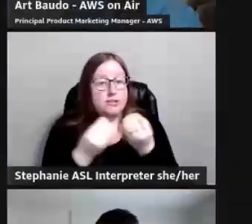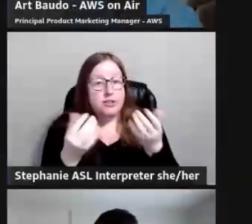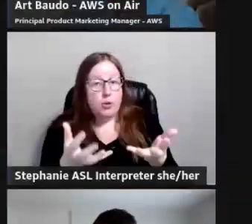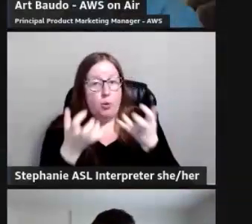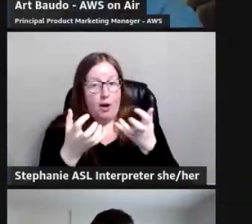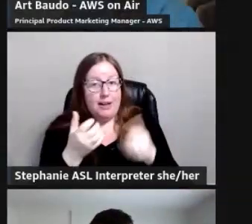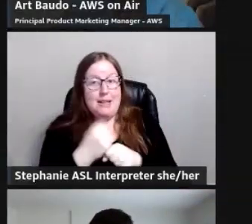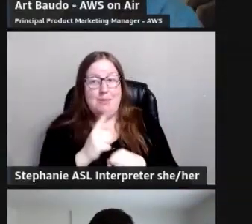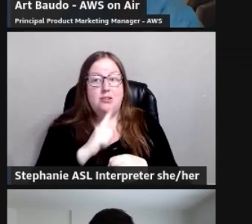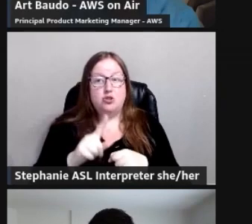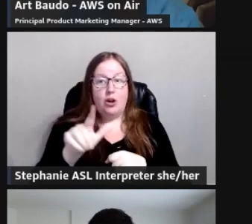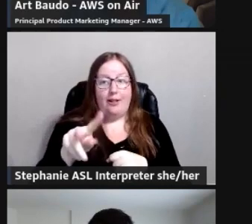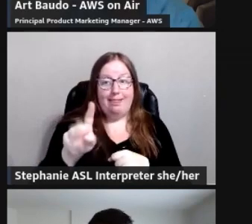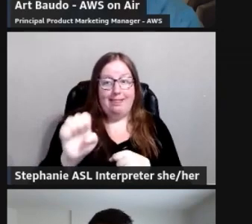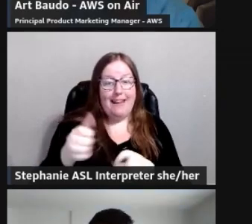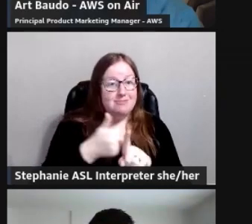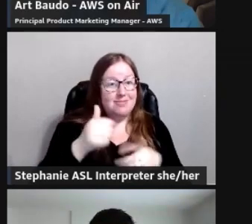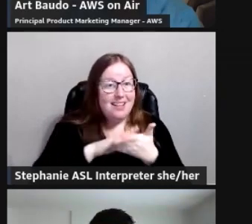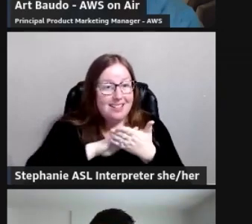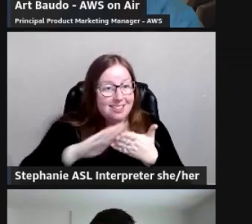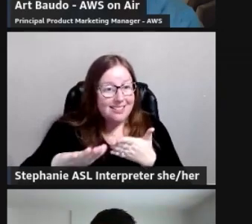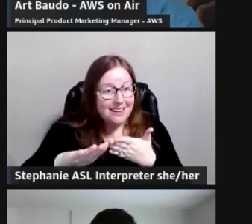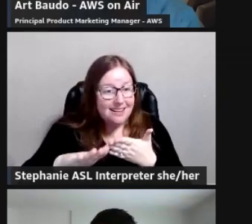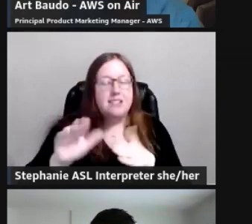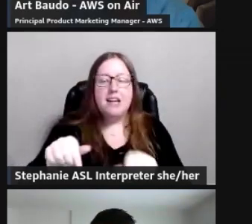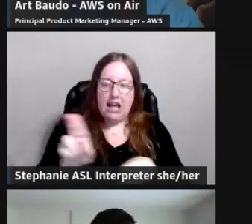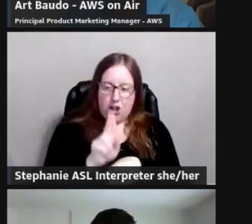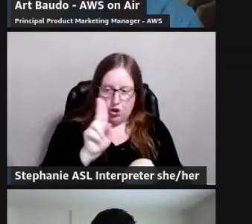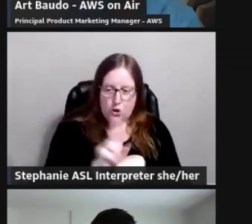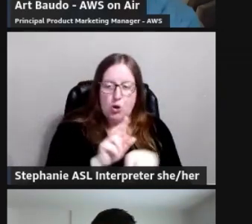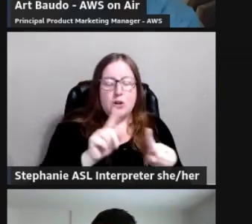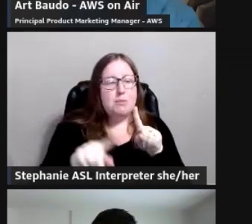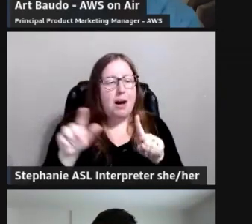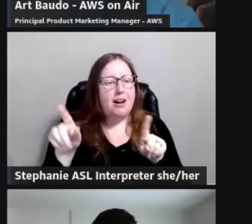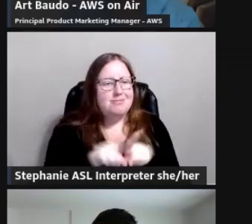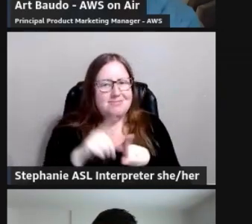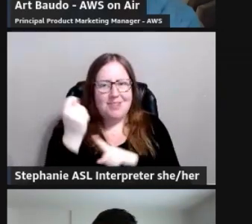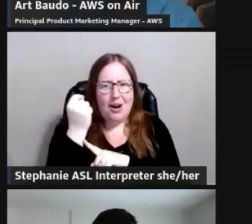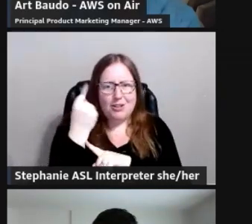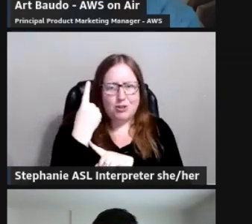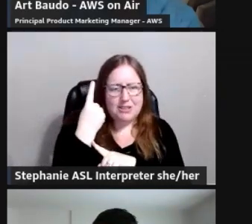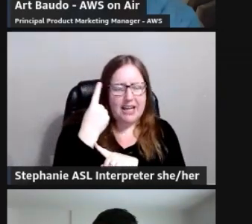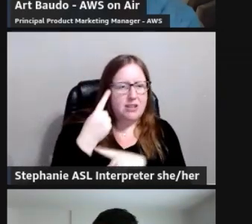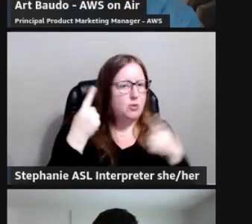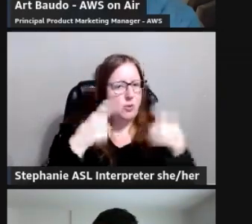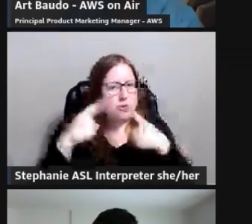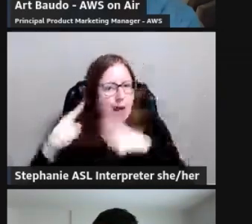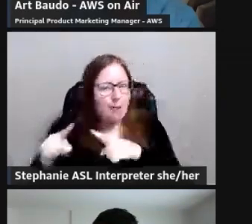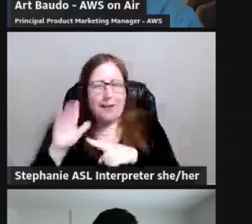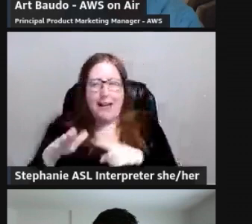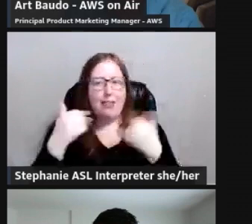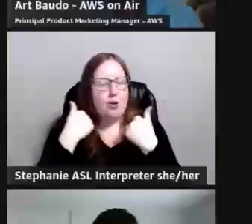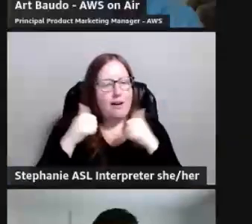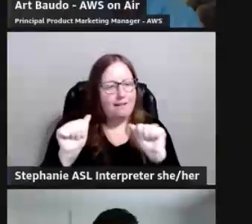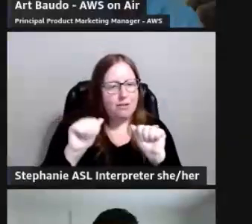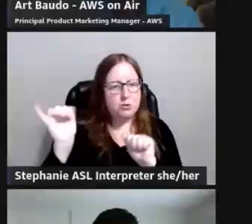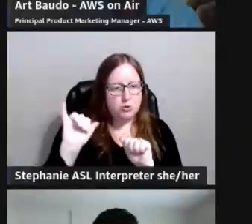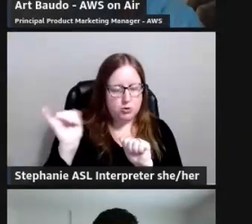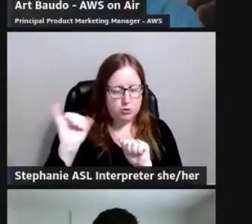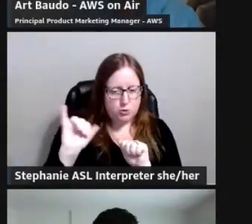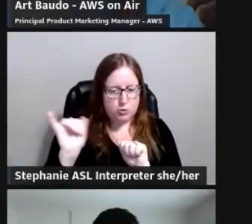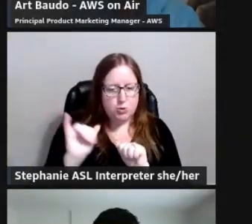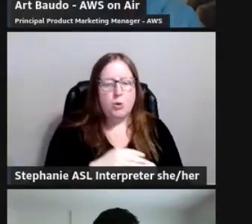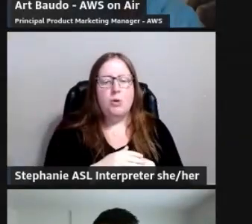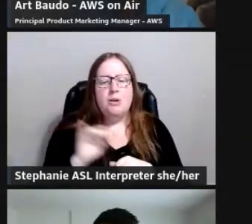lakes clean could leverage, but also understand where they're at and their efforts, kind of